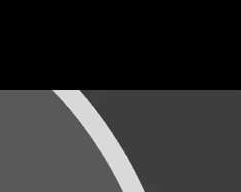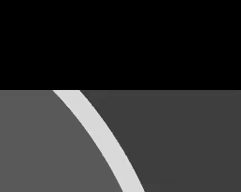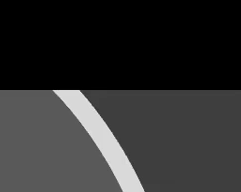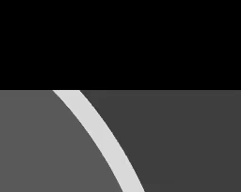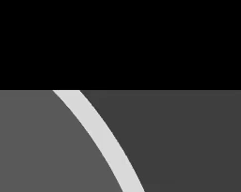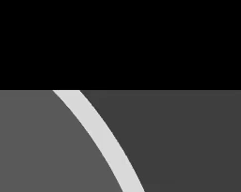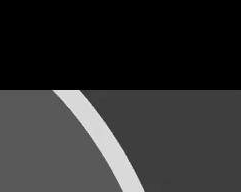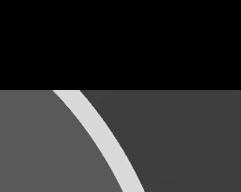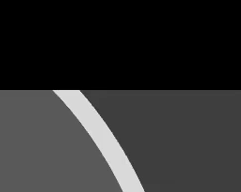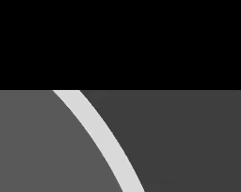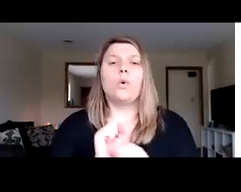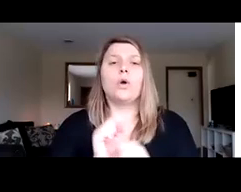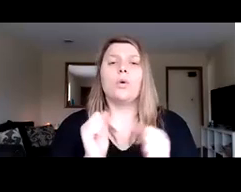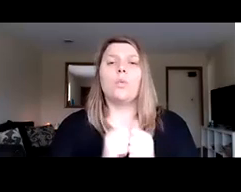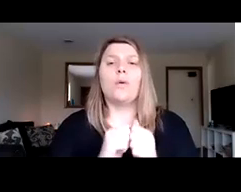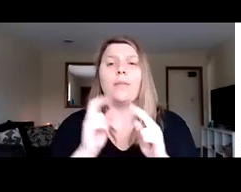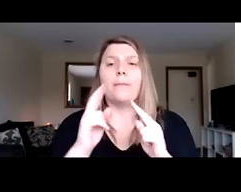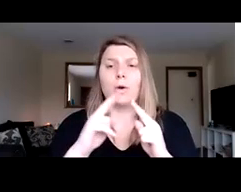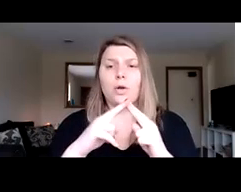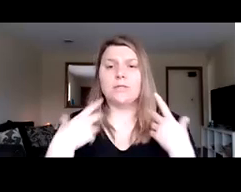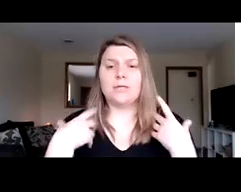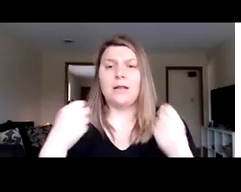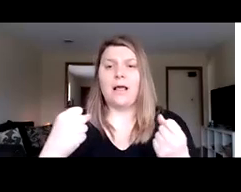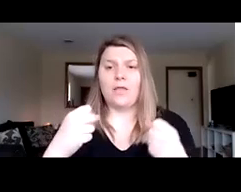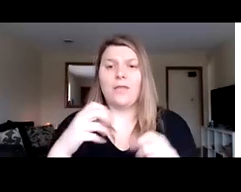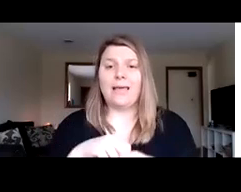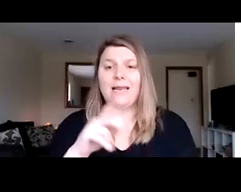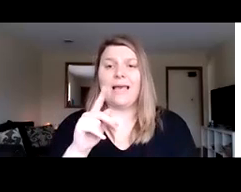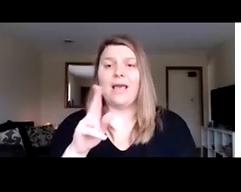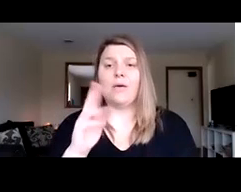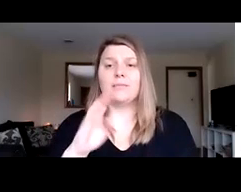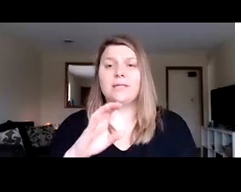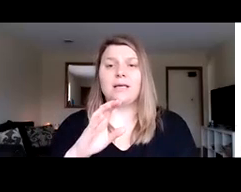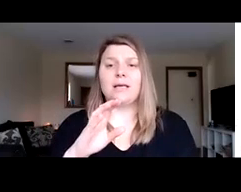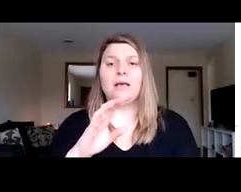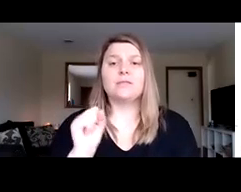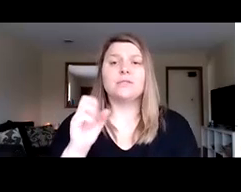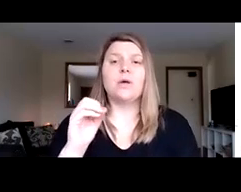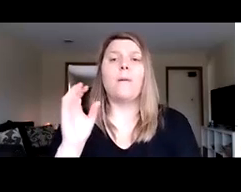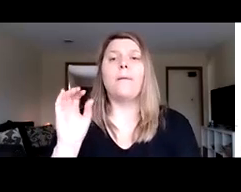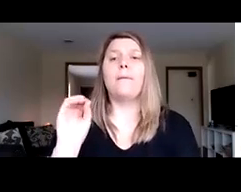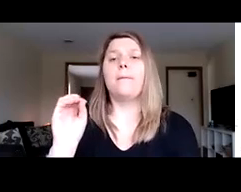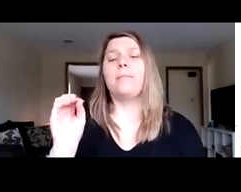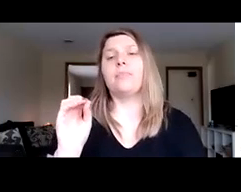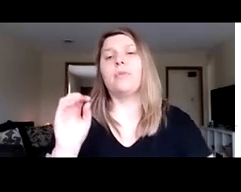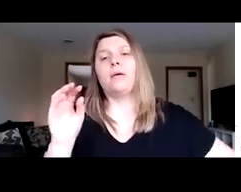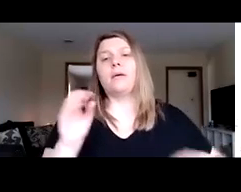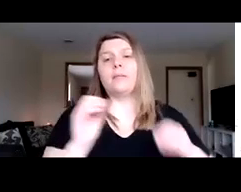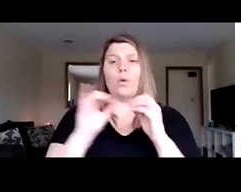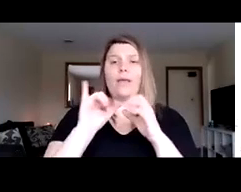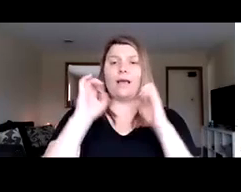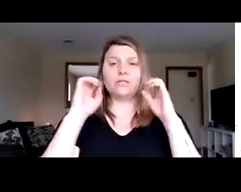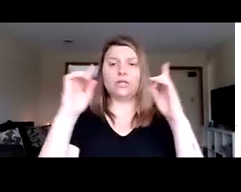with the Partners in Health chapter at KUMC. So more like education